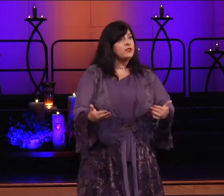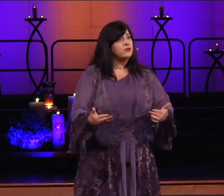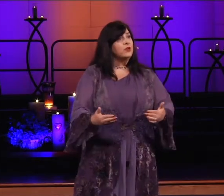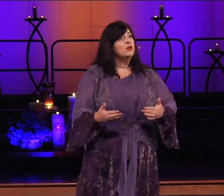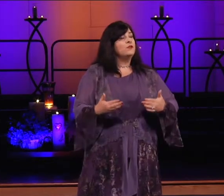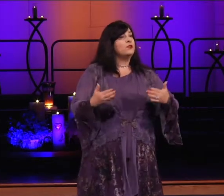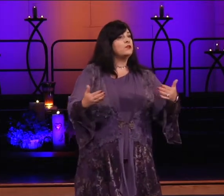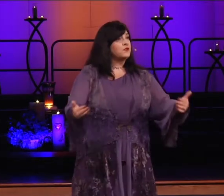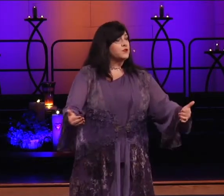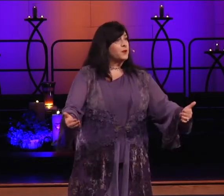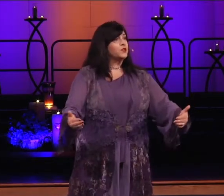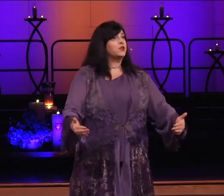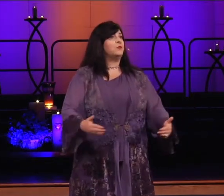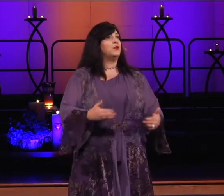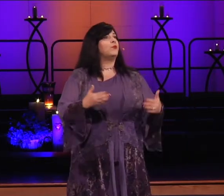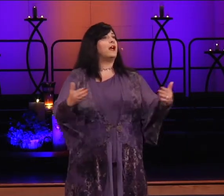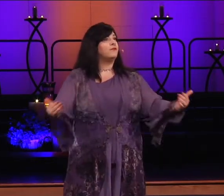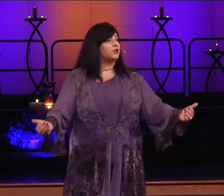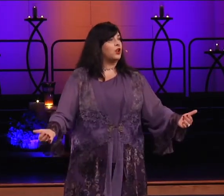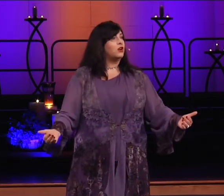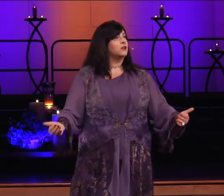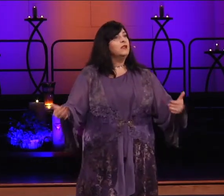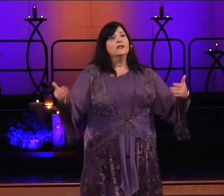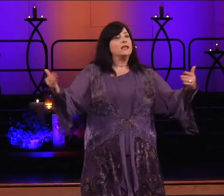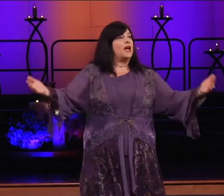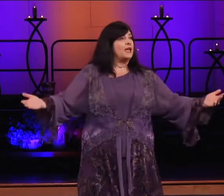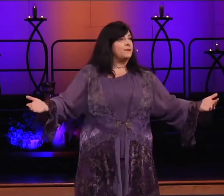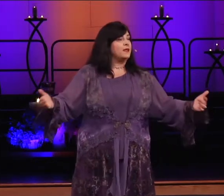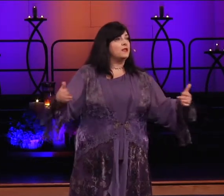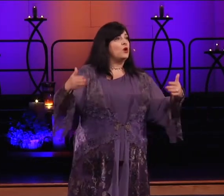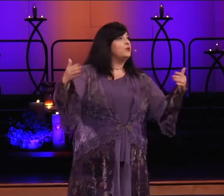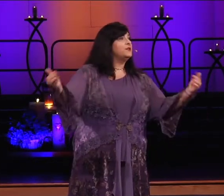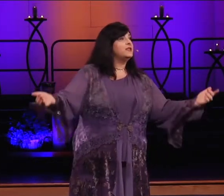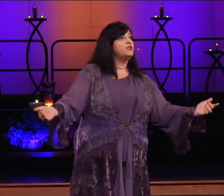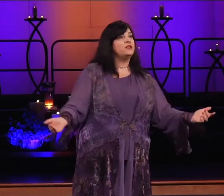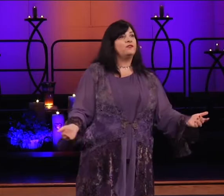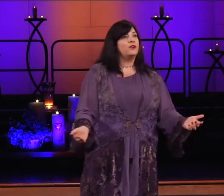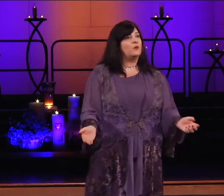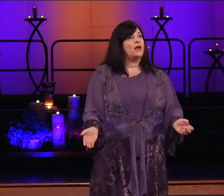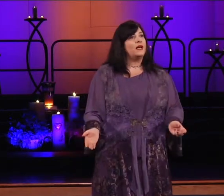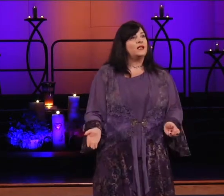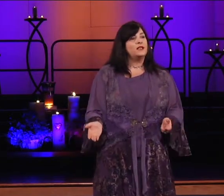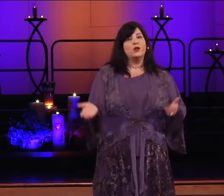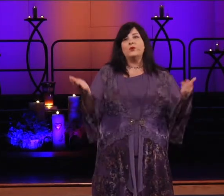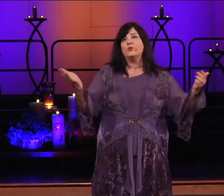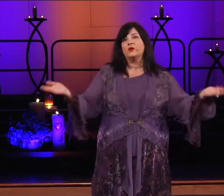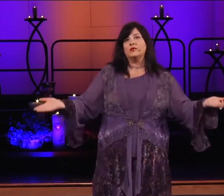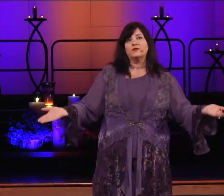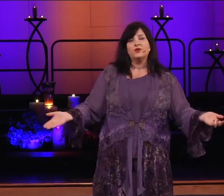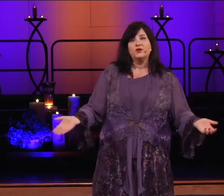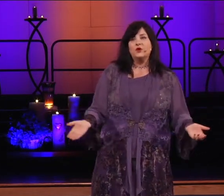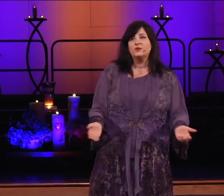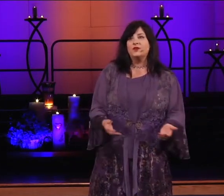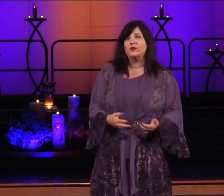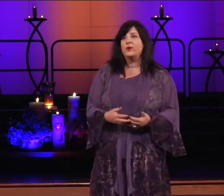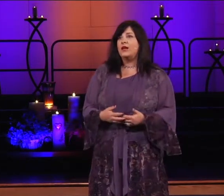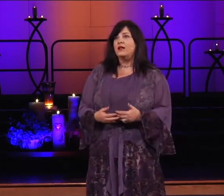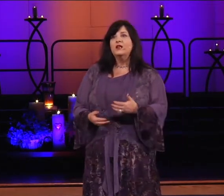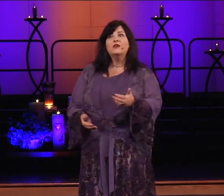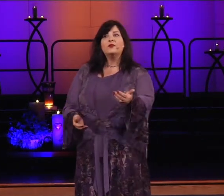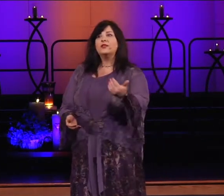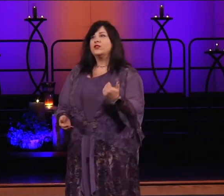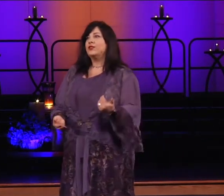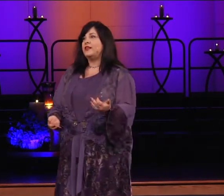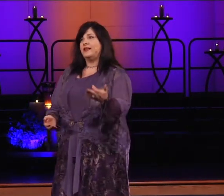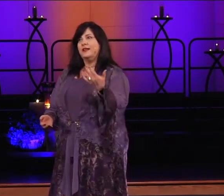so thank you for those of you especially who've been around for a long time and know this teaching very well and know the works of Ernest Holmes very